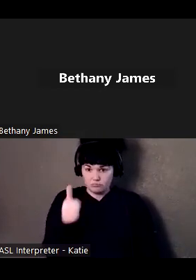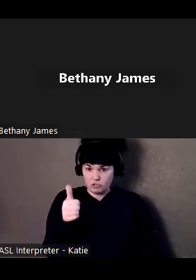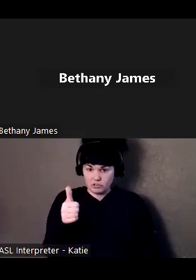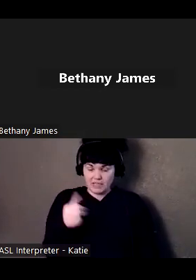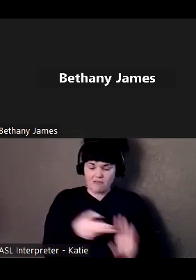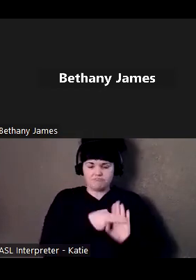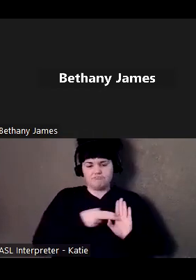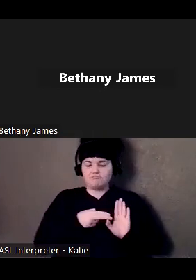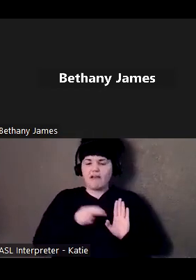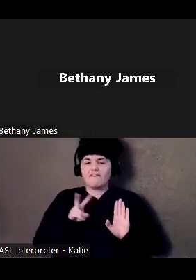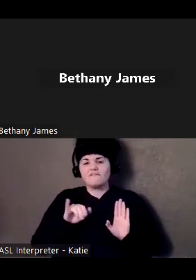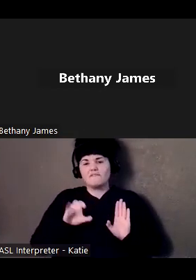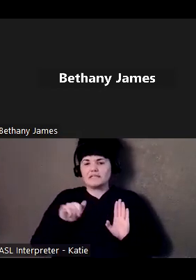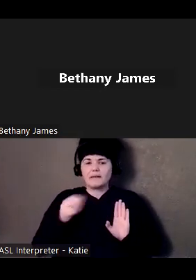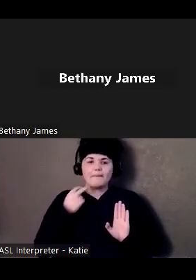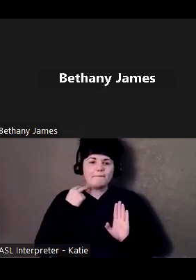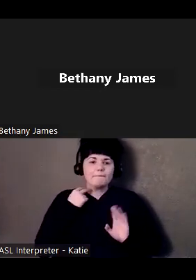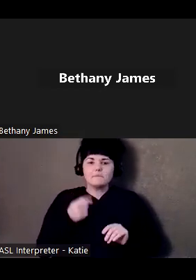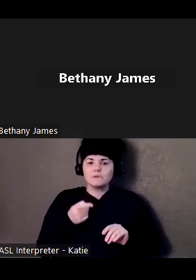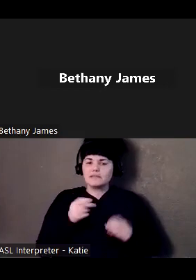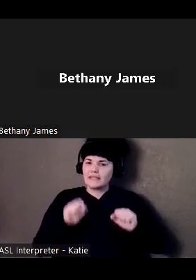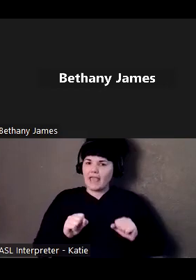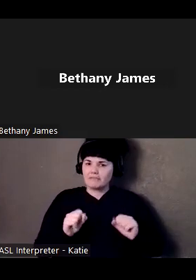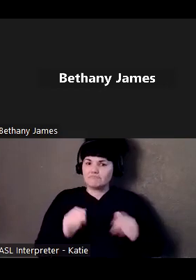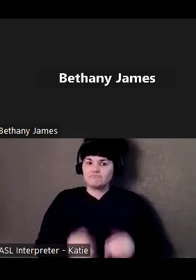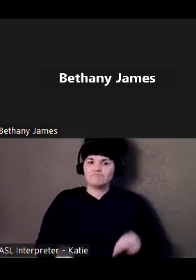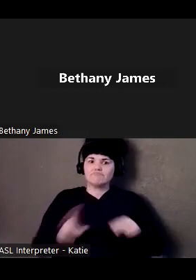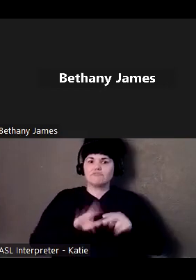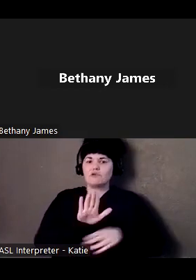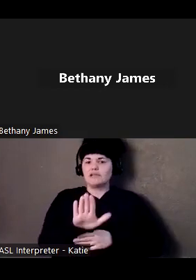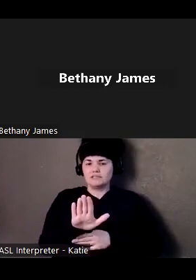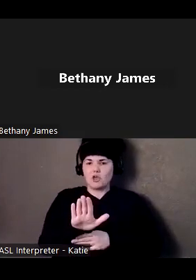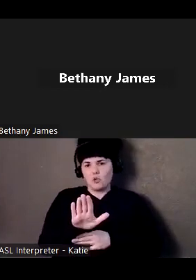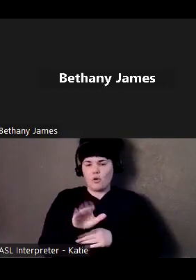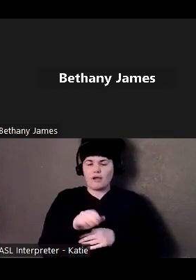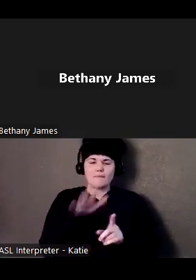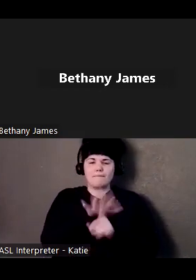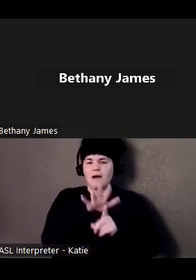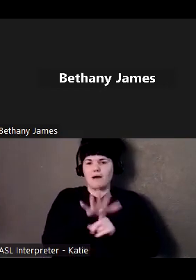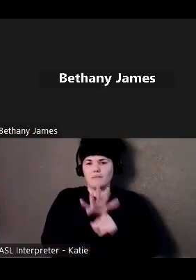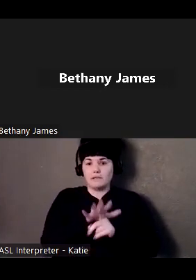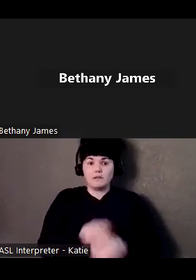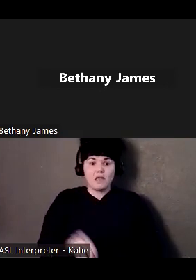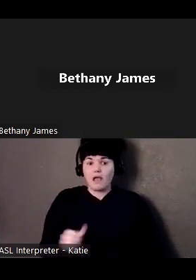You've got, if you're a victim, then you've got others who come around you, and there's this language of